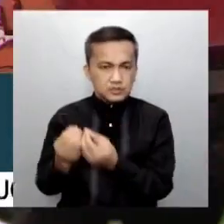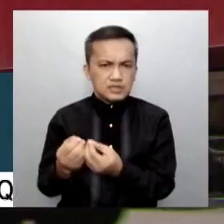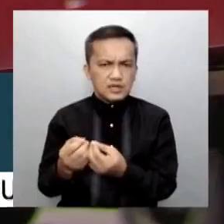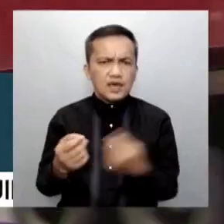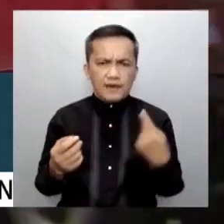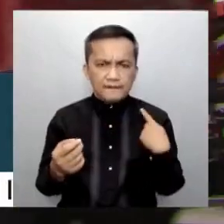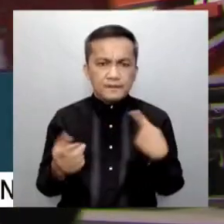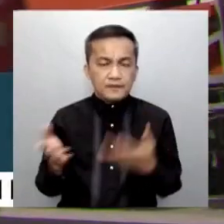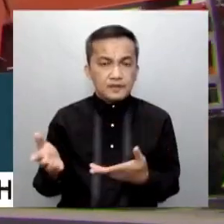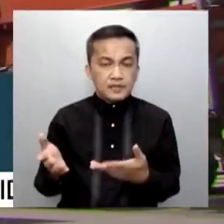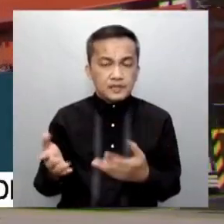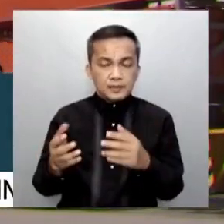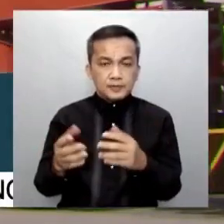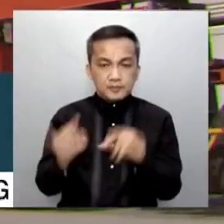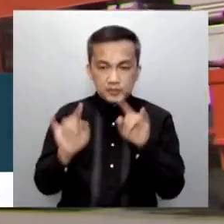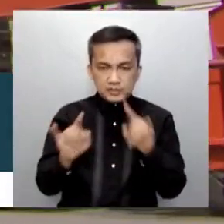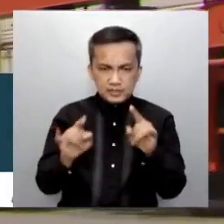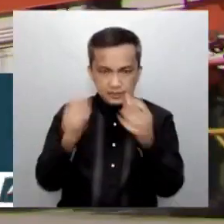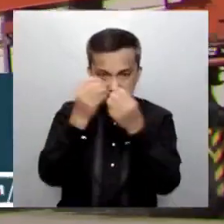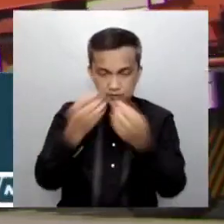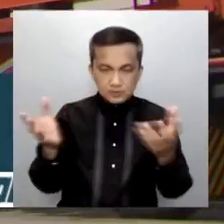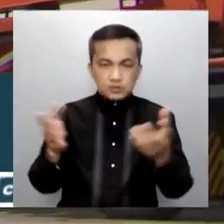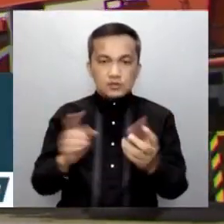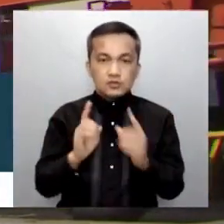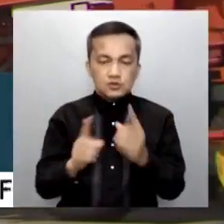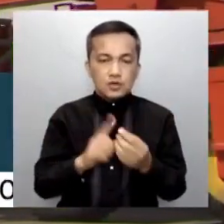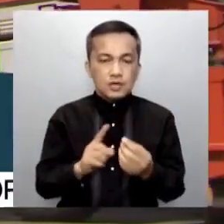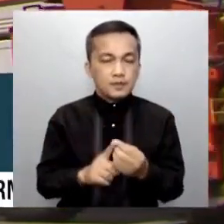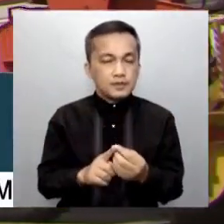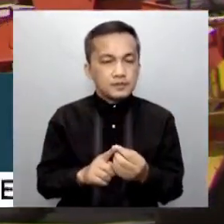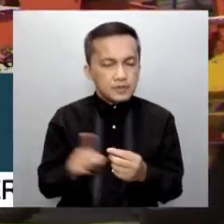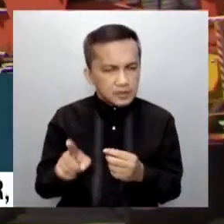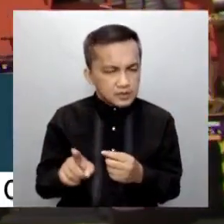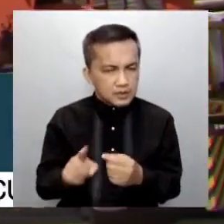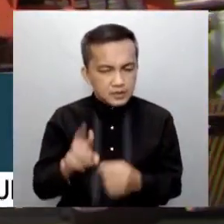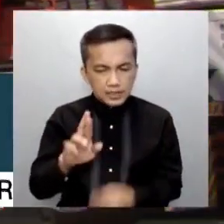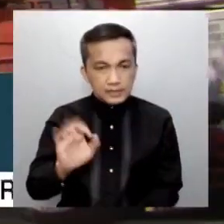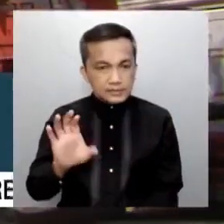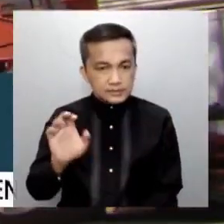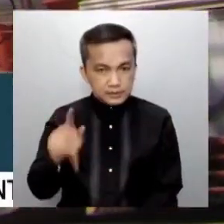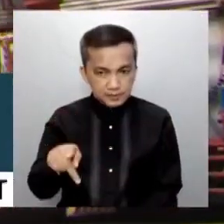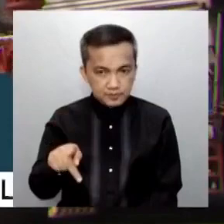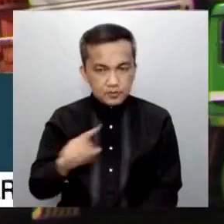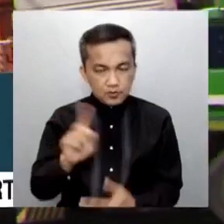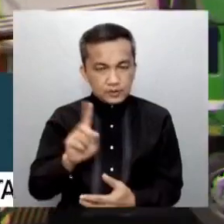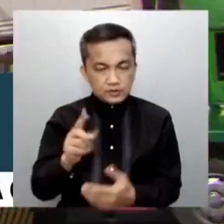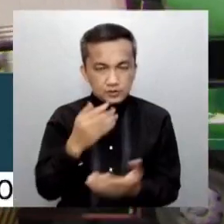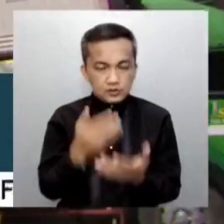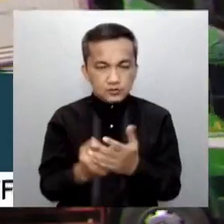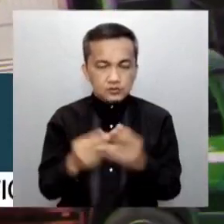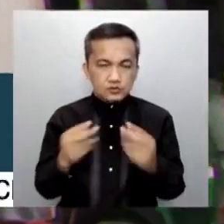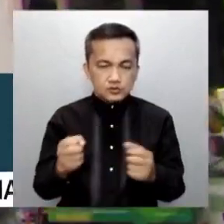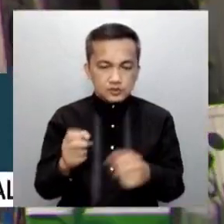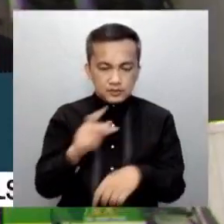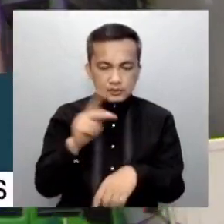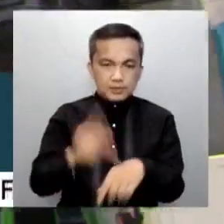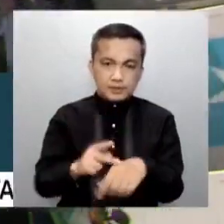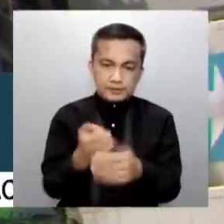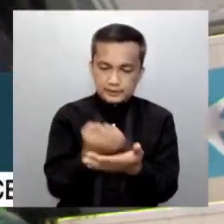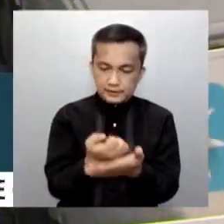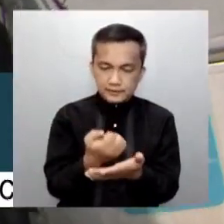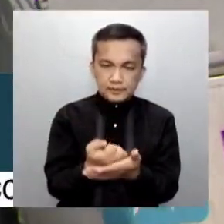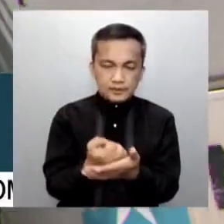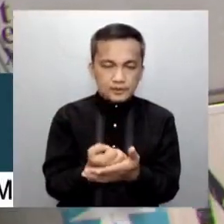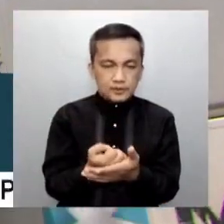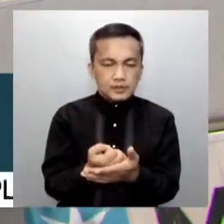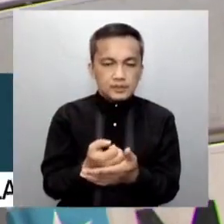just held a media briefing to talk about the benefits of RCEP and what it will do to the Philippine economy. Secretary